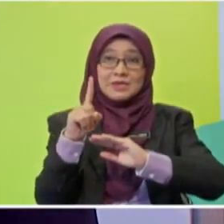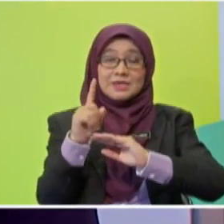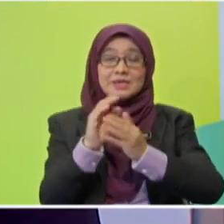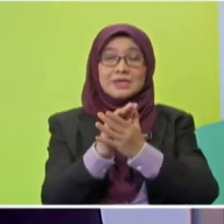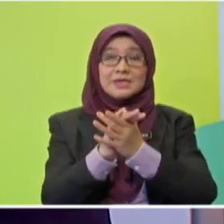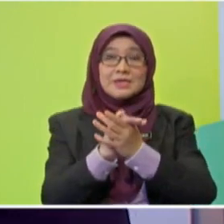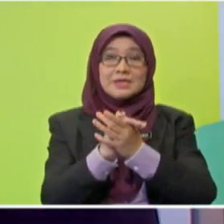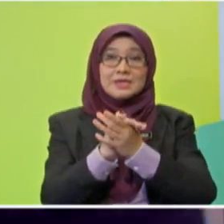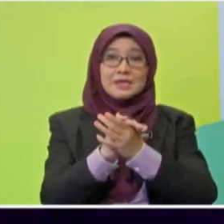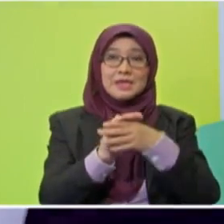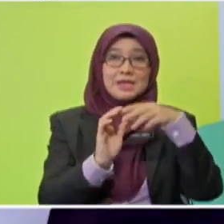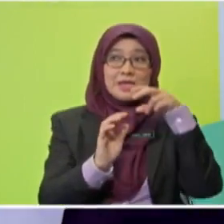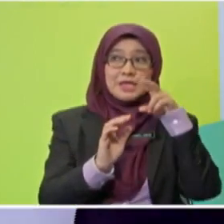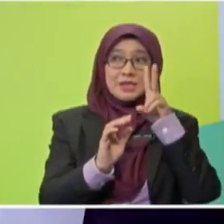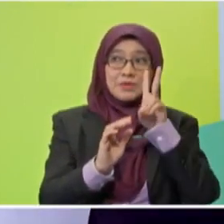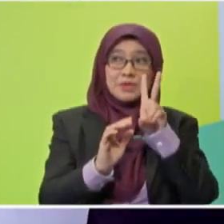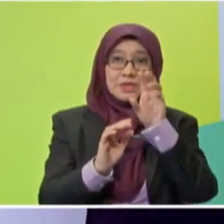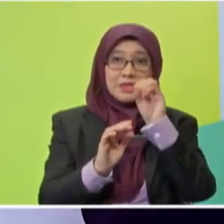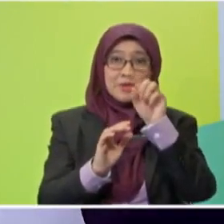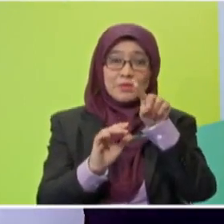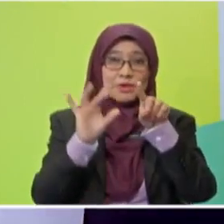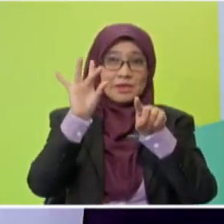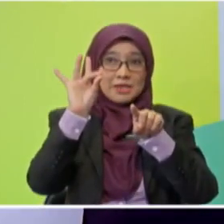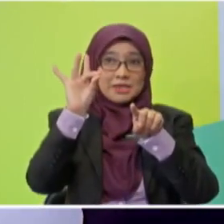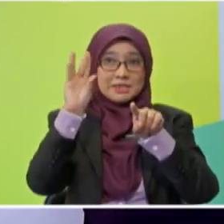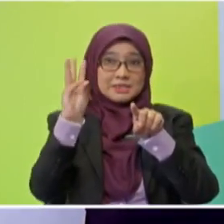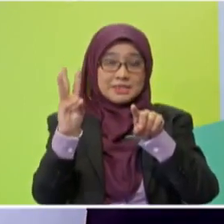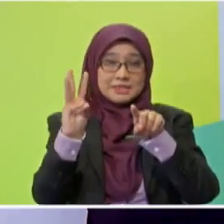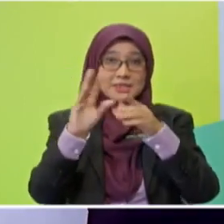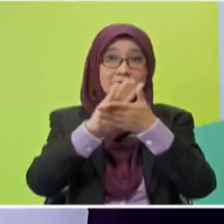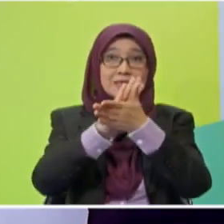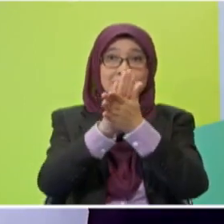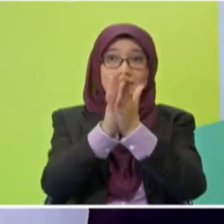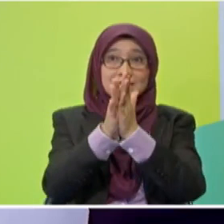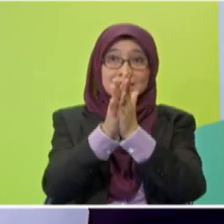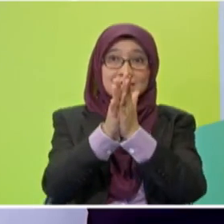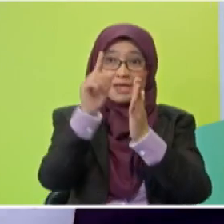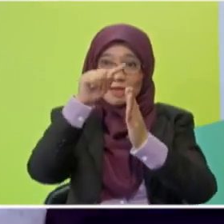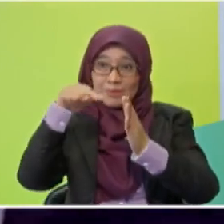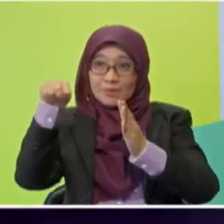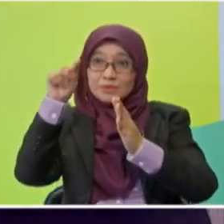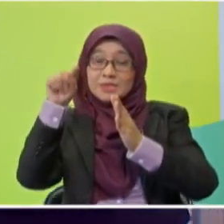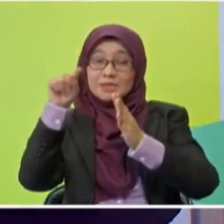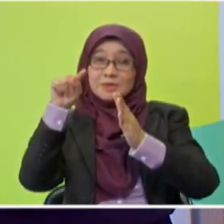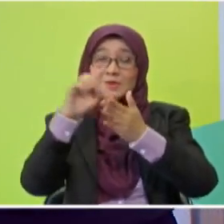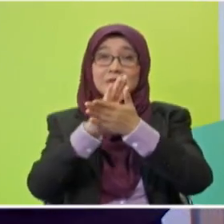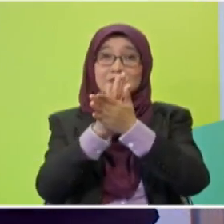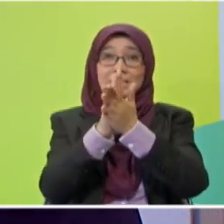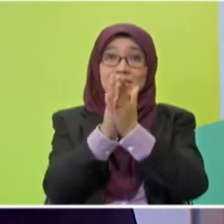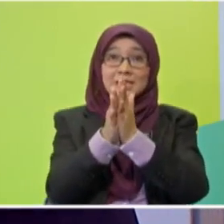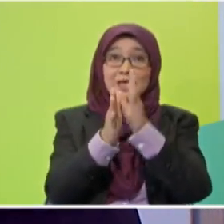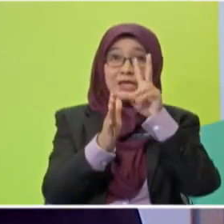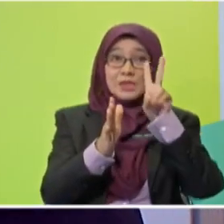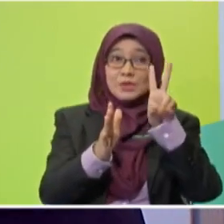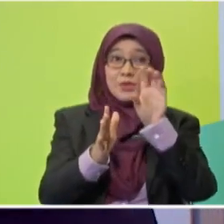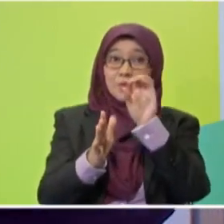is 20.86. You move first the decimal. And I will move it here then. Yes. So there will be 1 decimal place yes. as